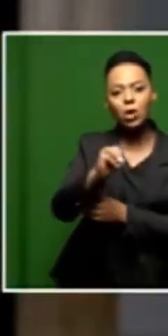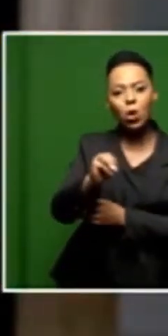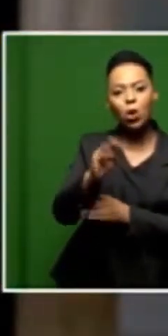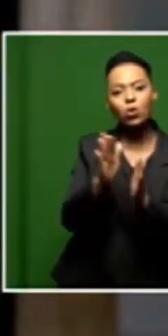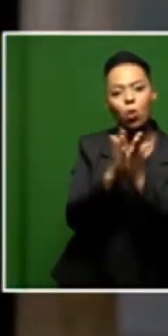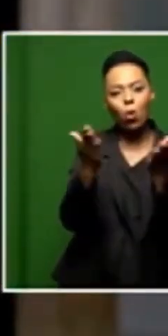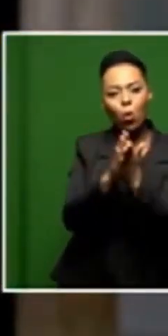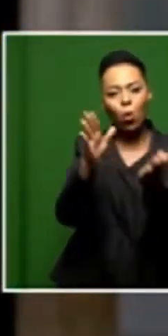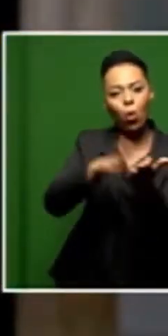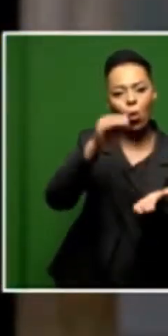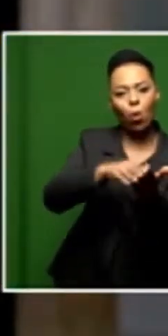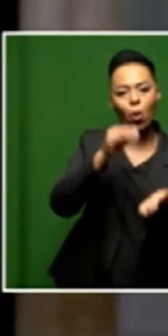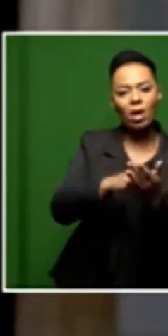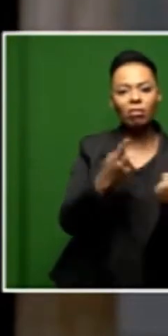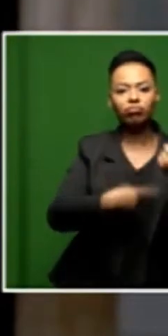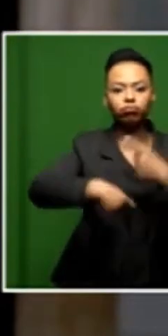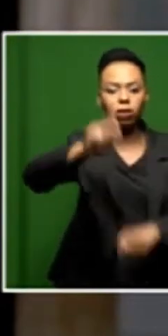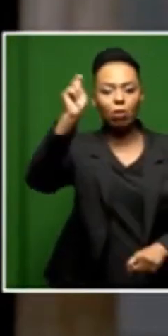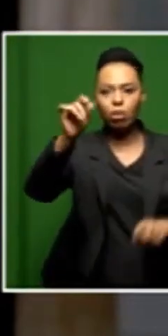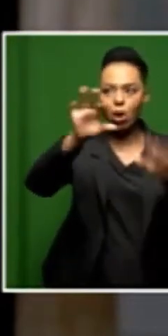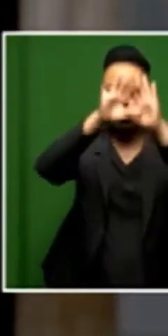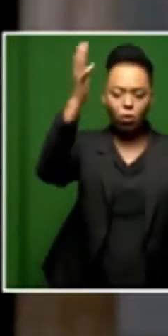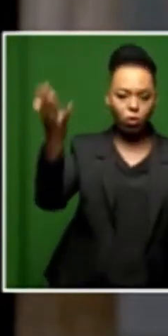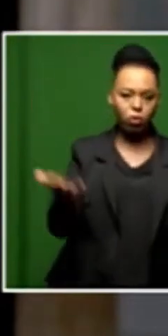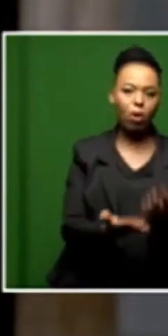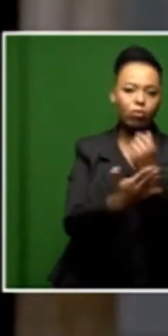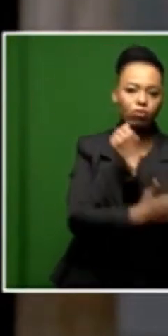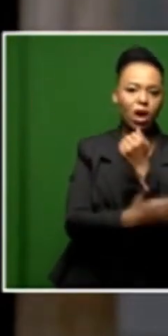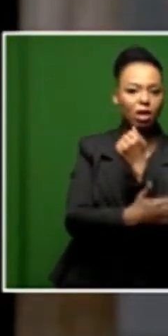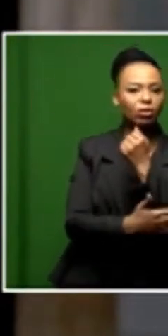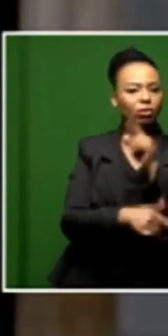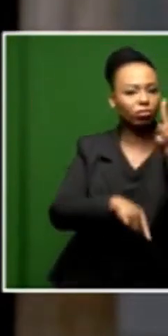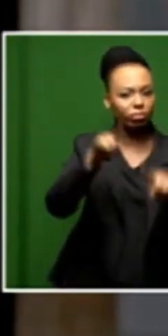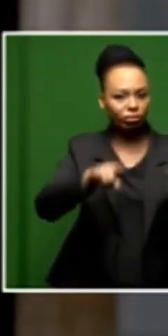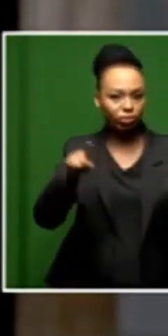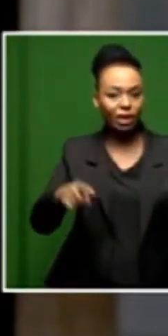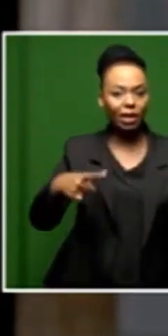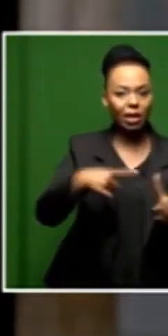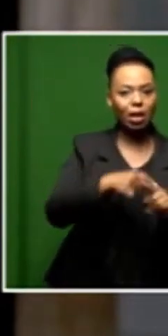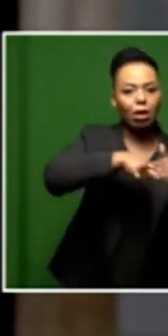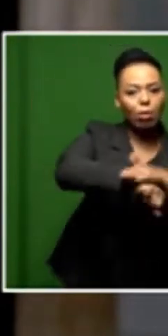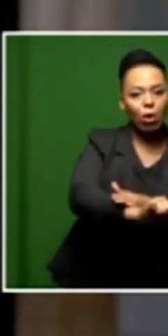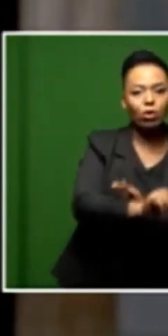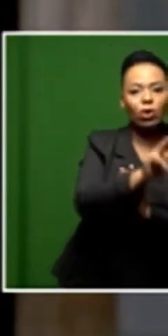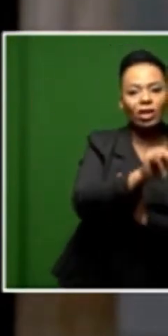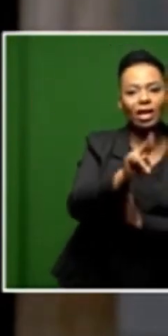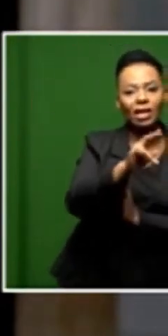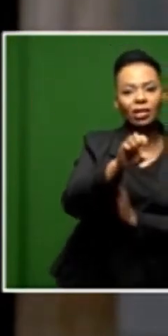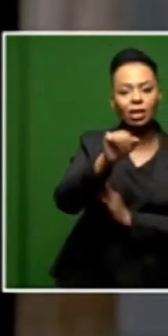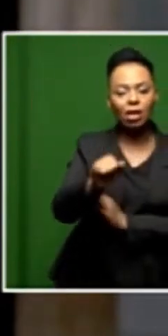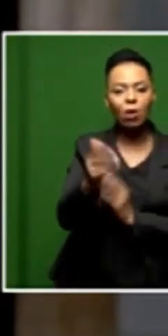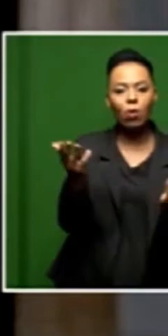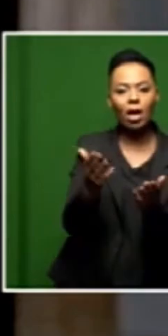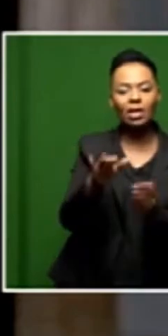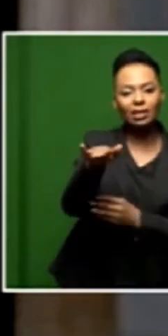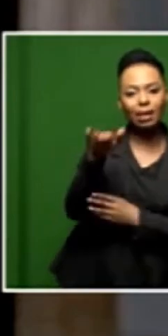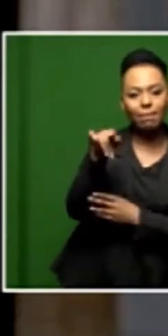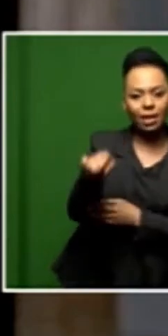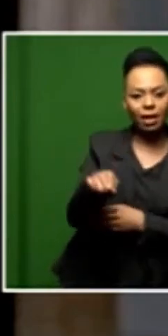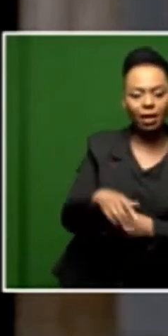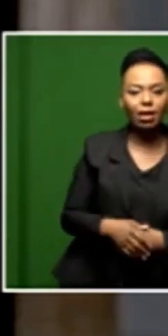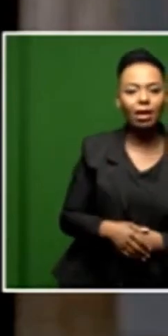adventure stories have been sold around the globe. Smith was born in northern Rhodesia, now Zambia. He